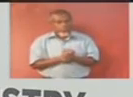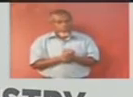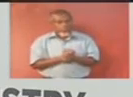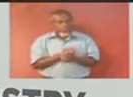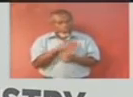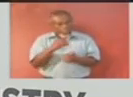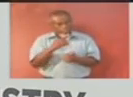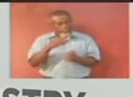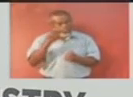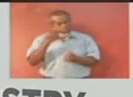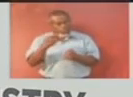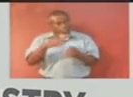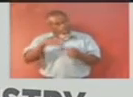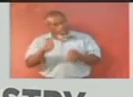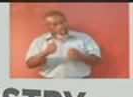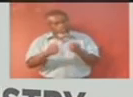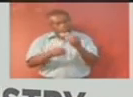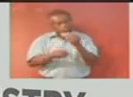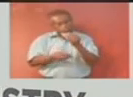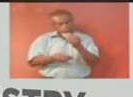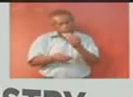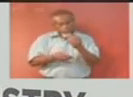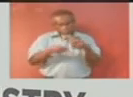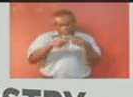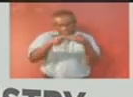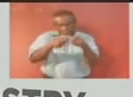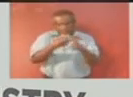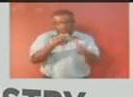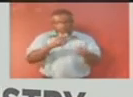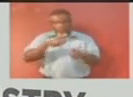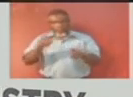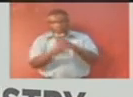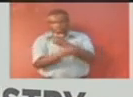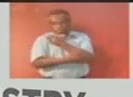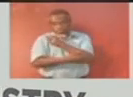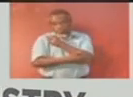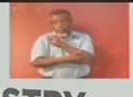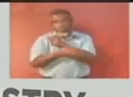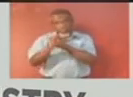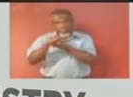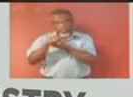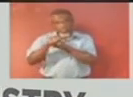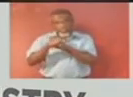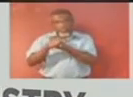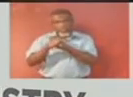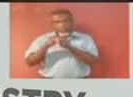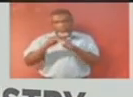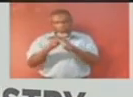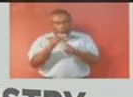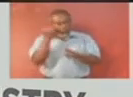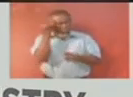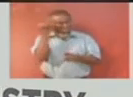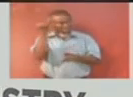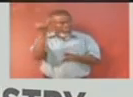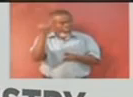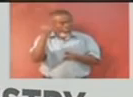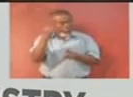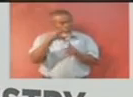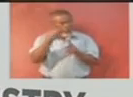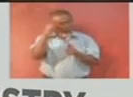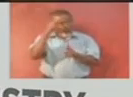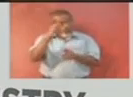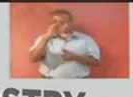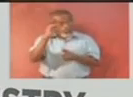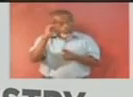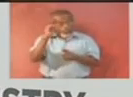gifts from countries, through the COVAX facility, the idea behind it, and that we are still striving for,